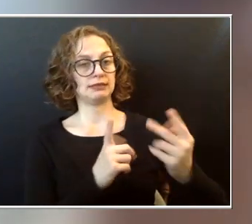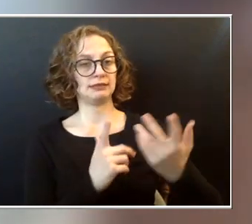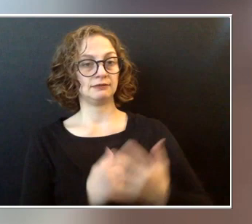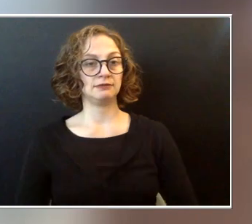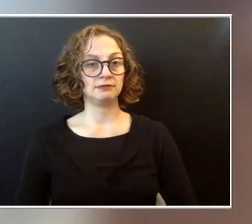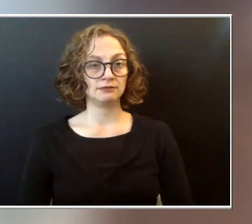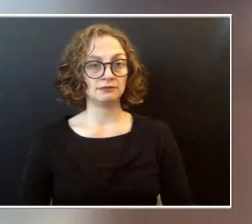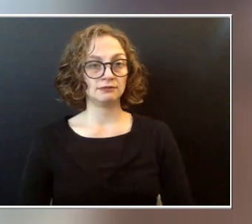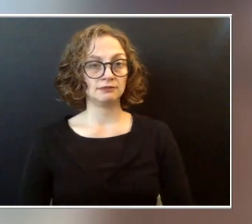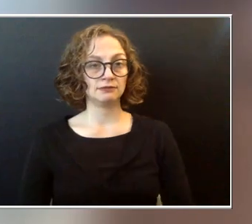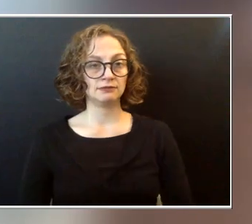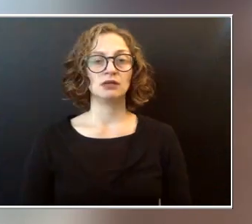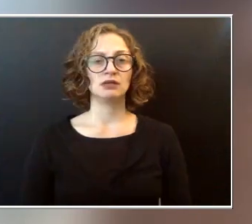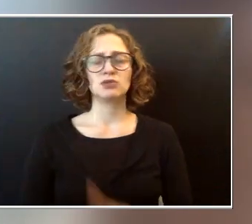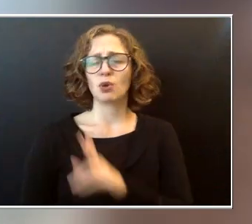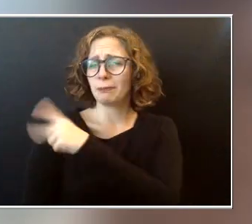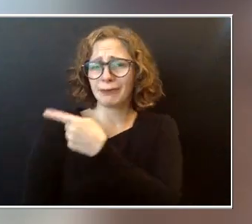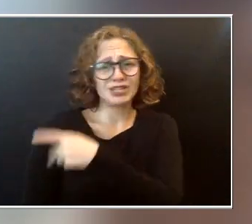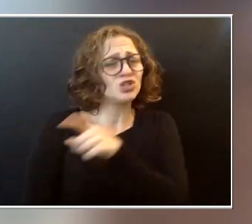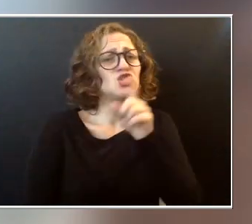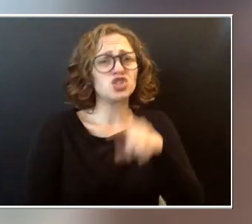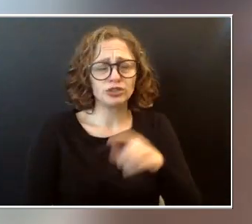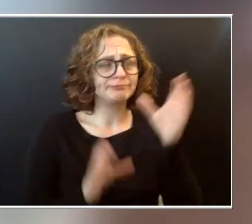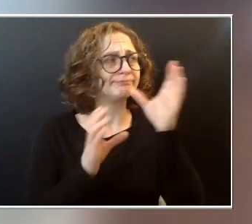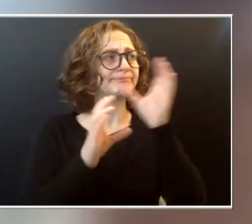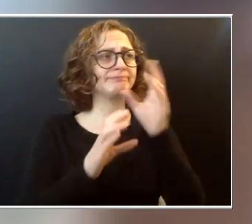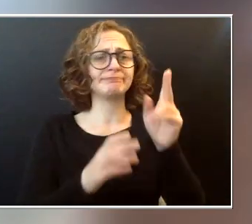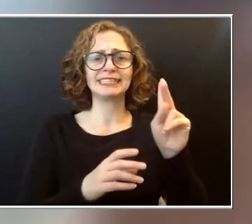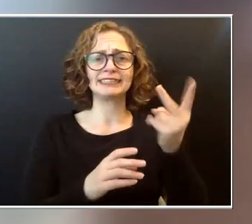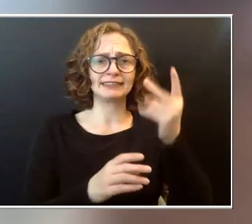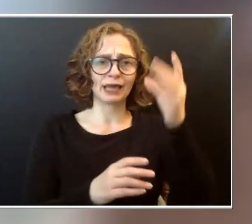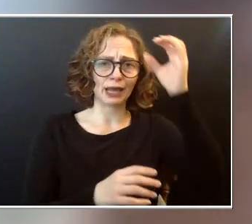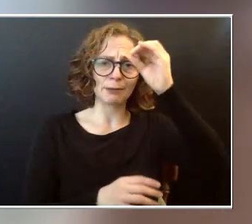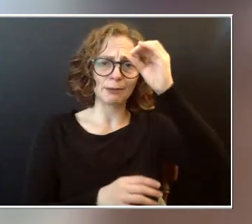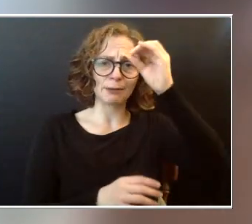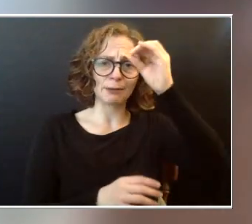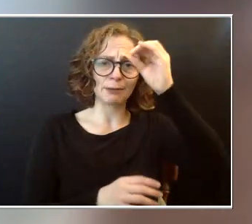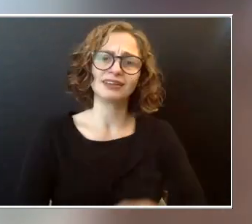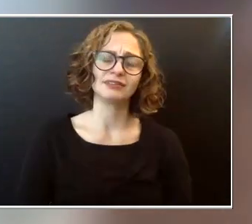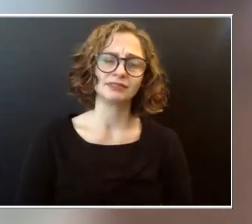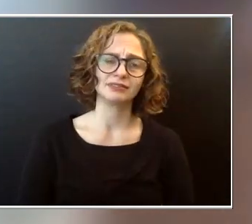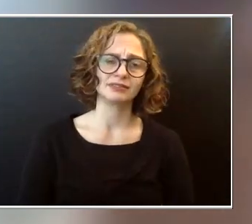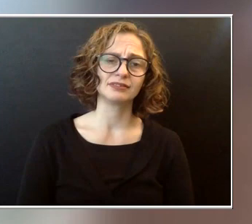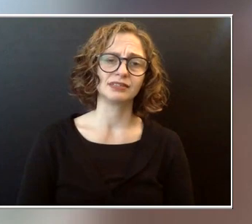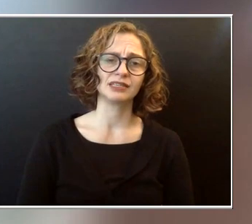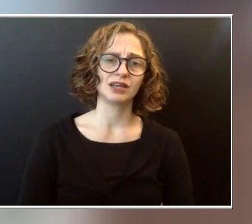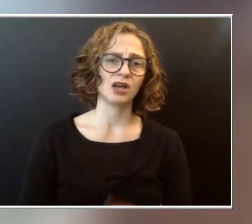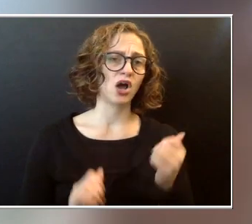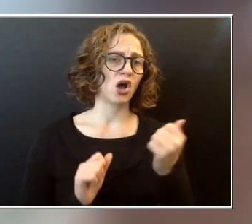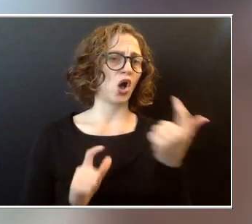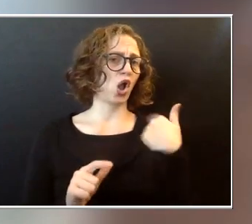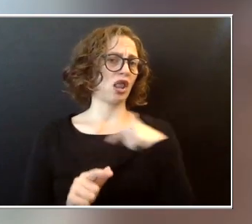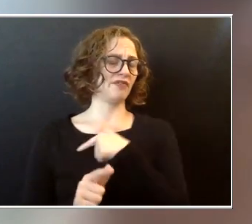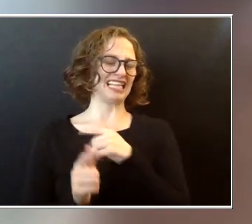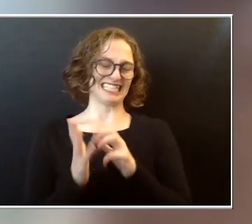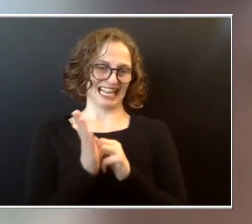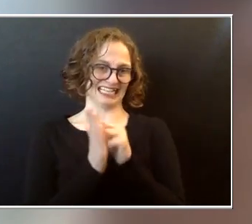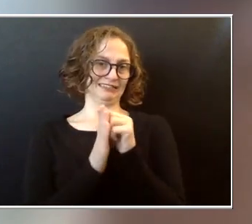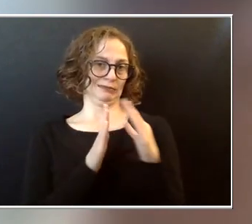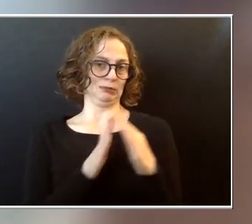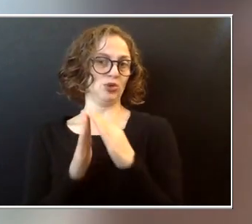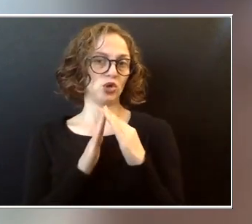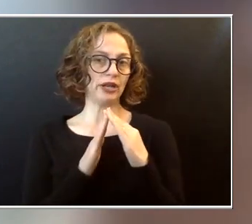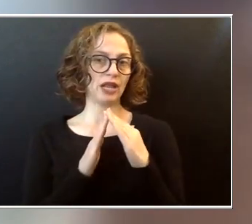So patients should seek it out. And all of us, the oncology community, we embrace it